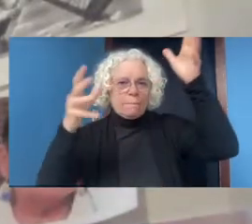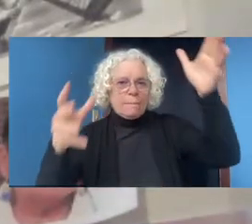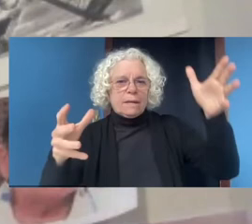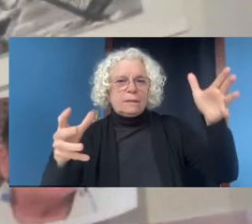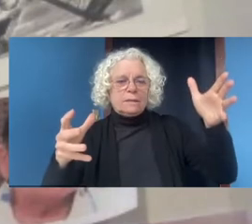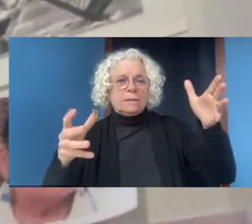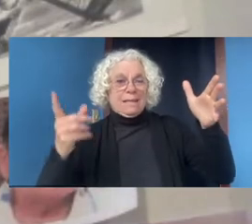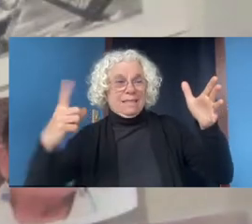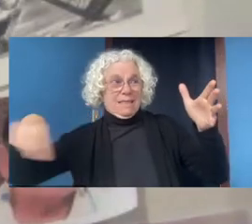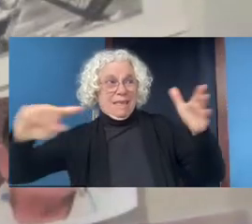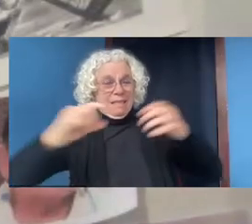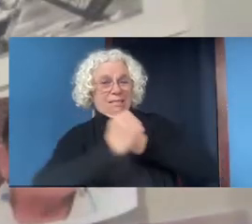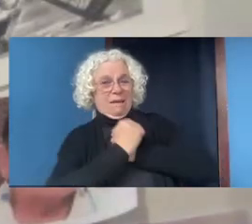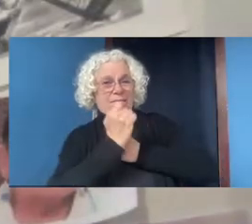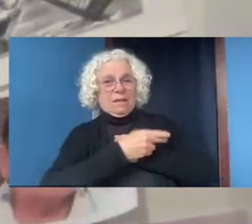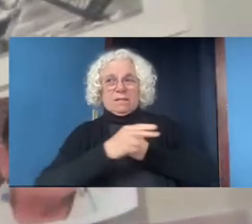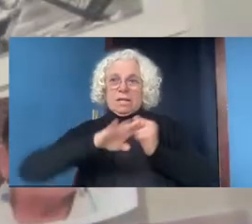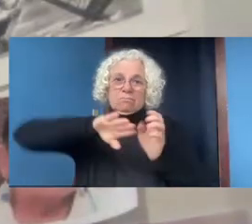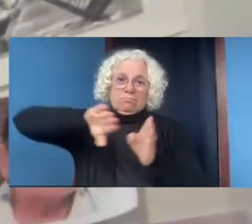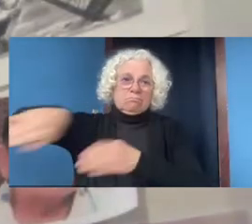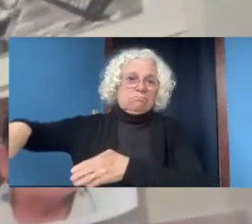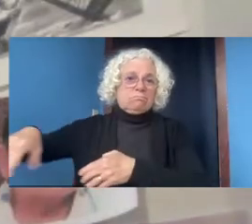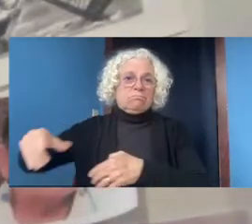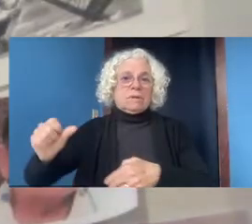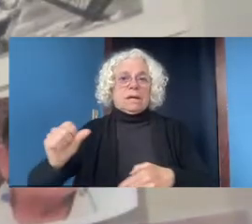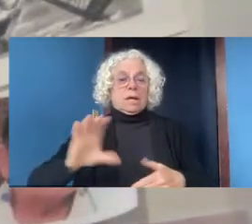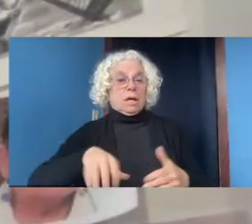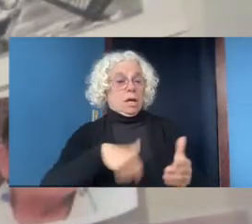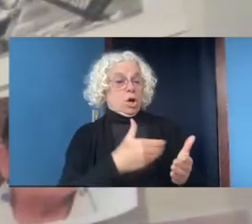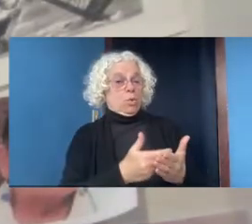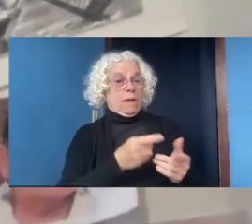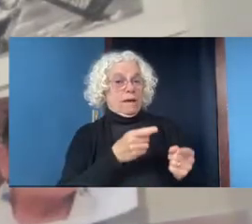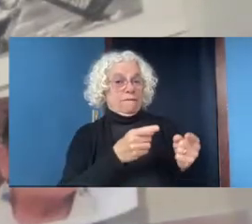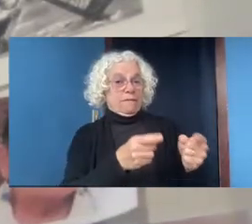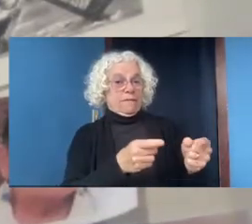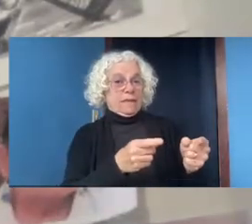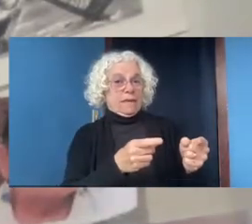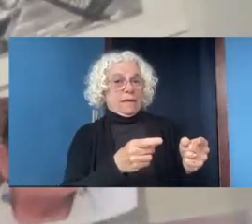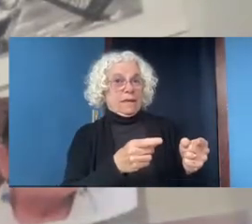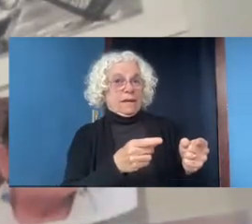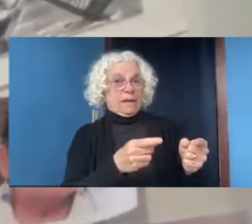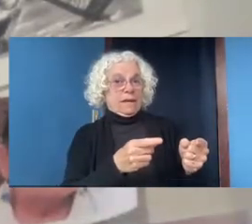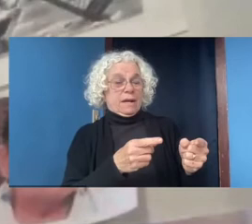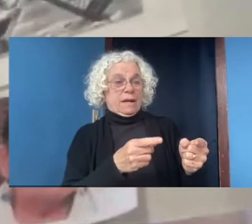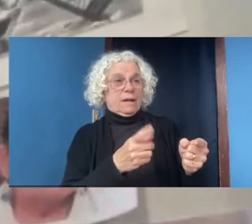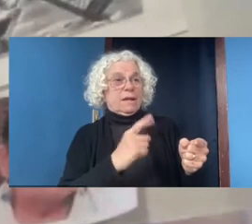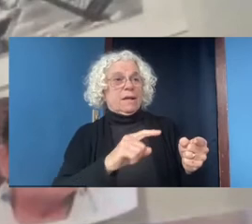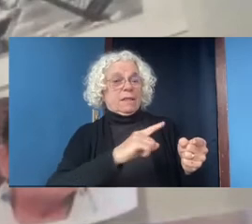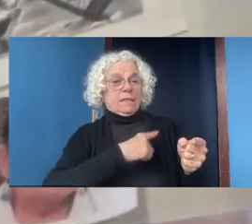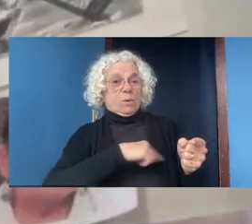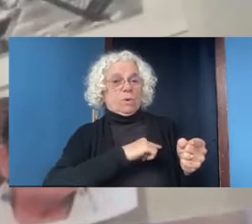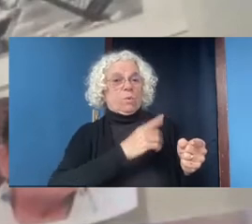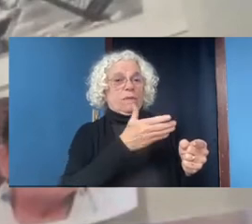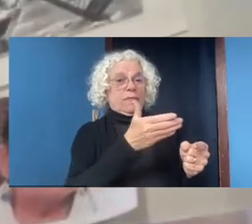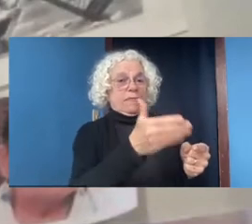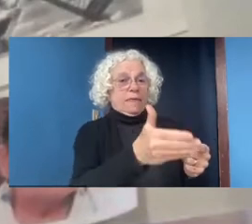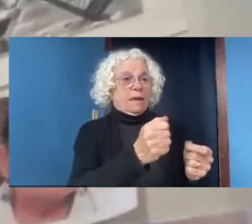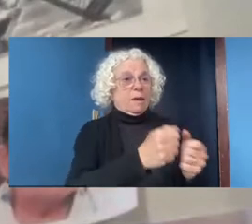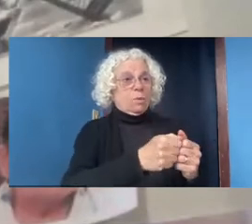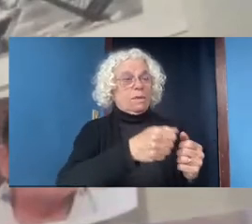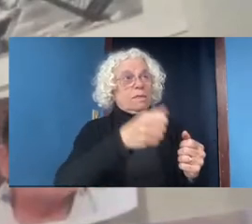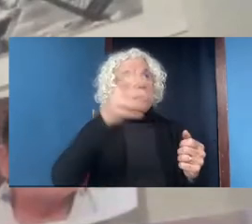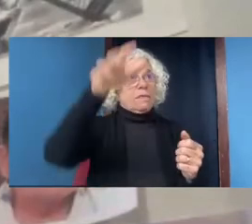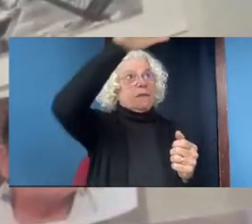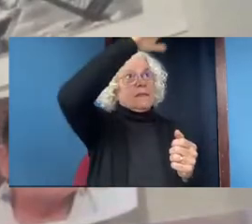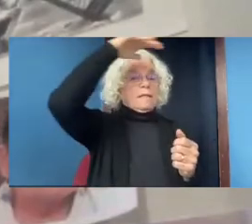loved us. When we arrived, we were in the embrace of the god of the plains, horses, and where sky and